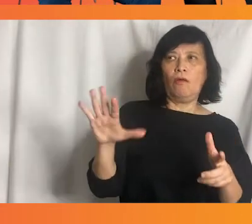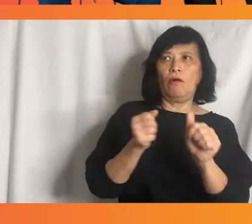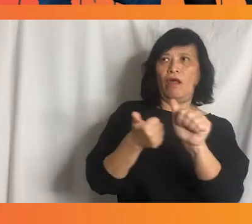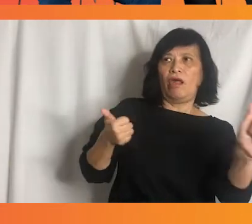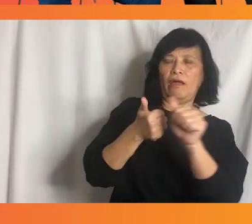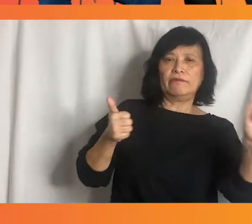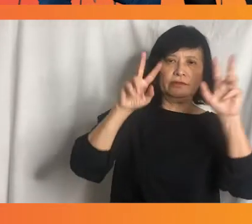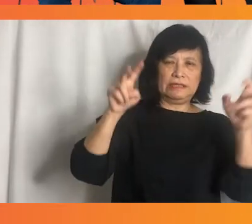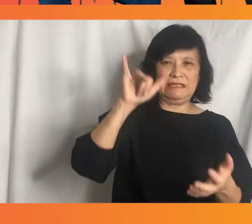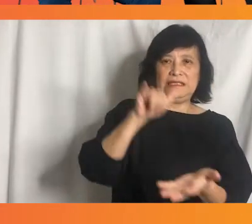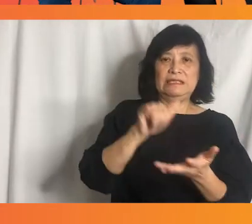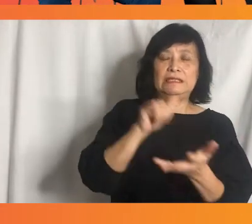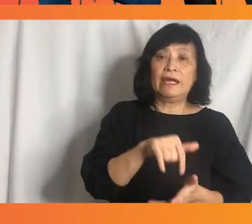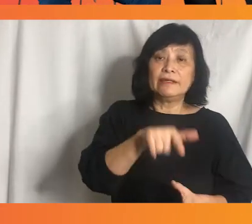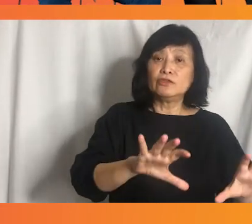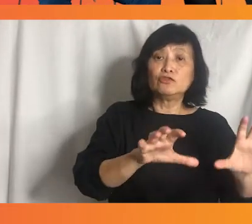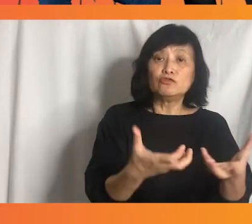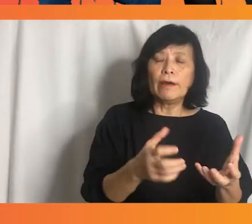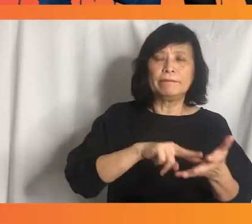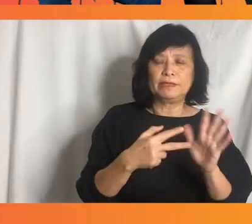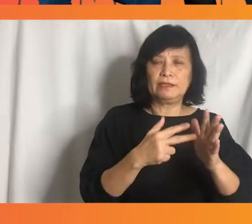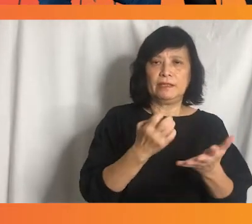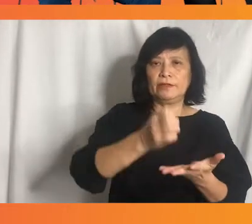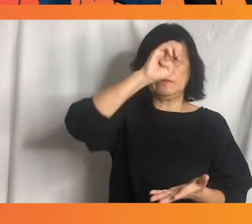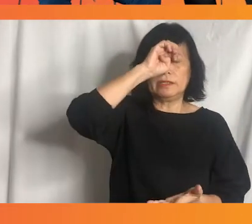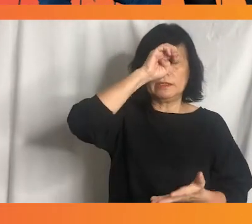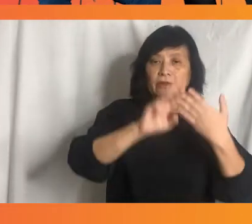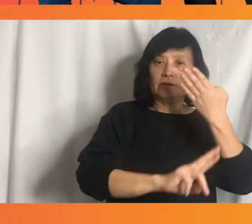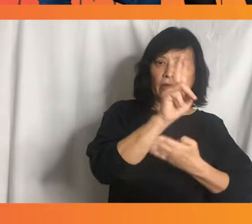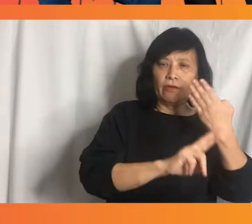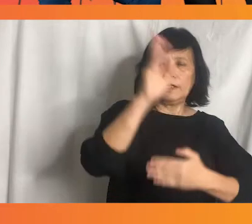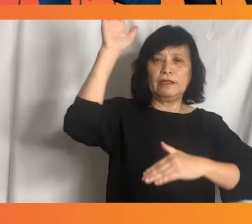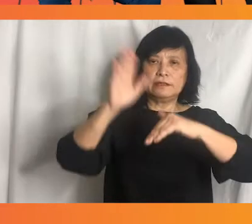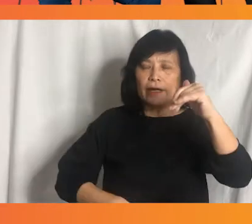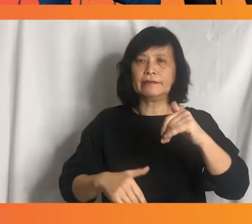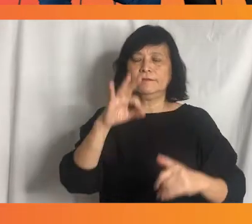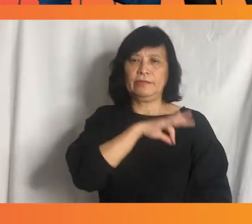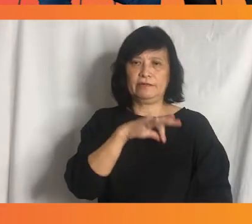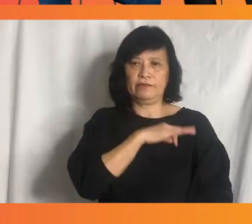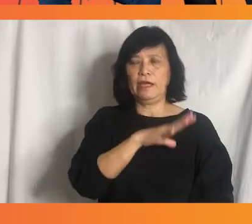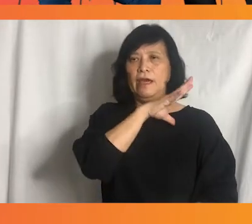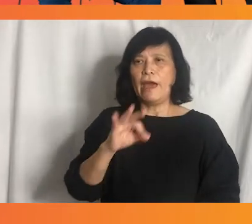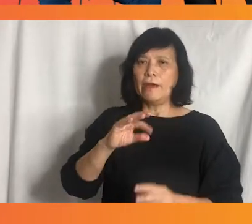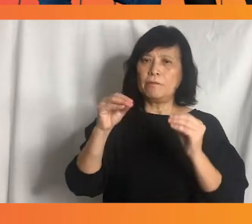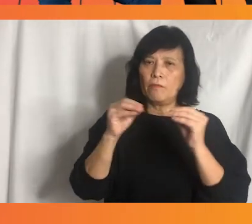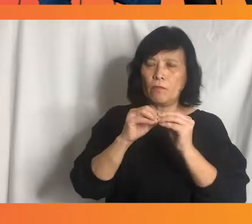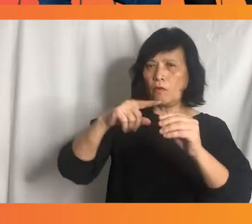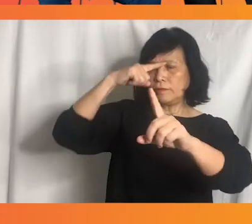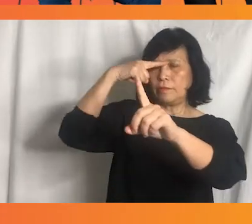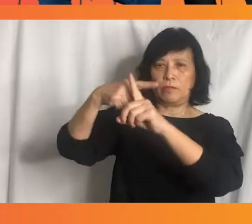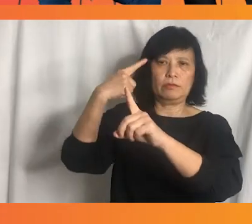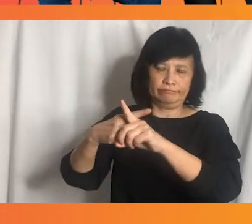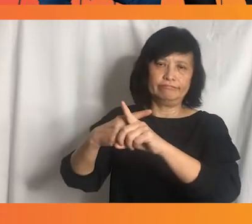For people within this stage, the focus will be on educating on the risks versus benefits, educating on the positive outcomes of the particular desired